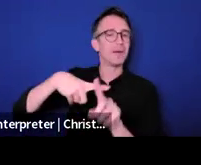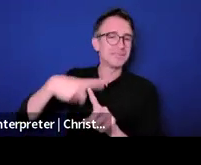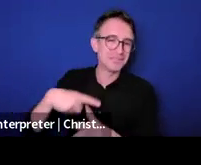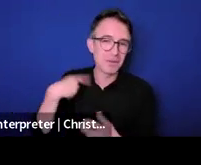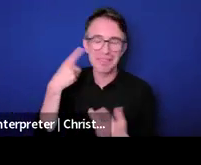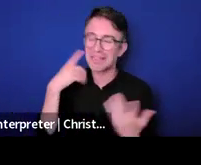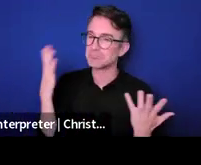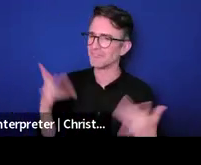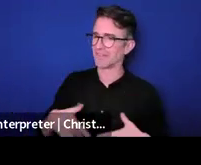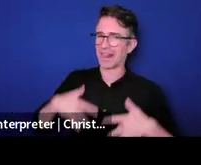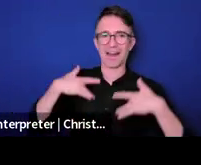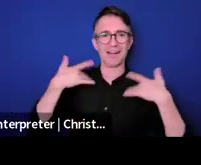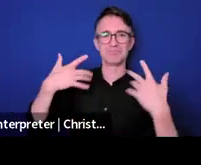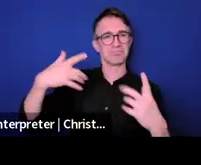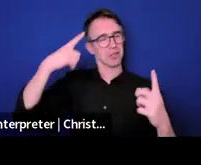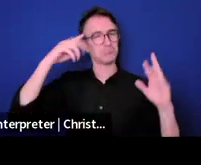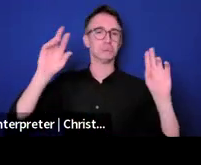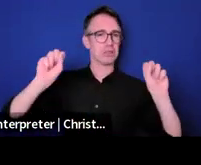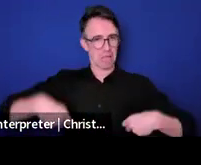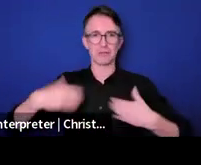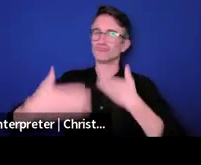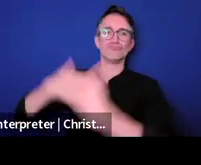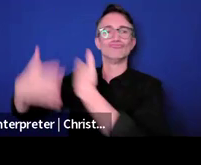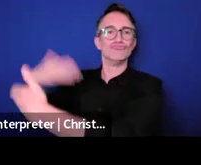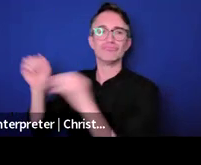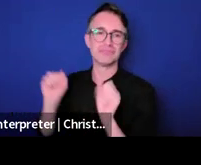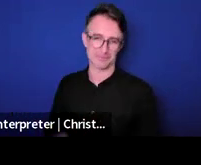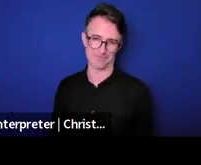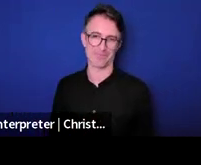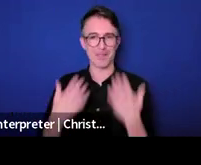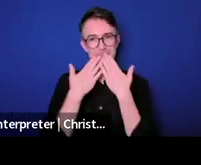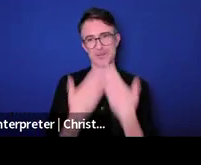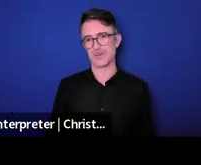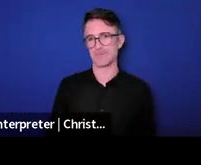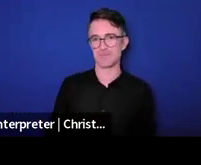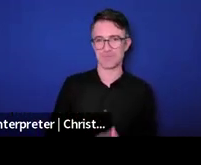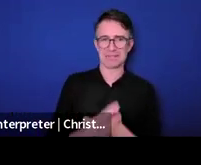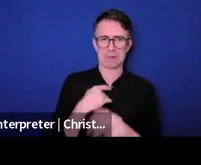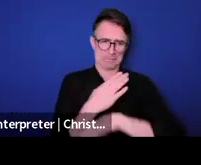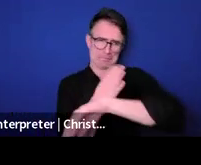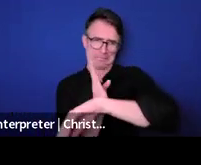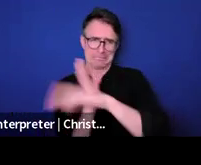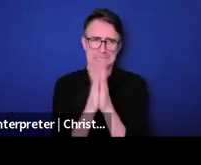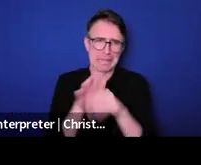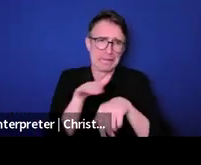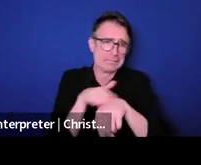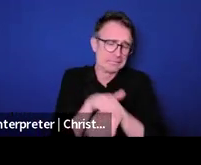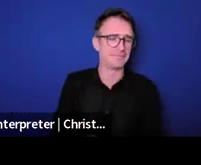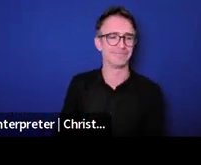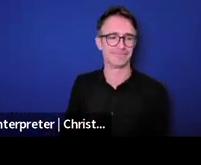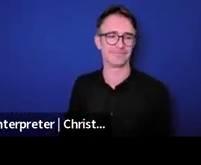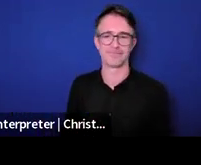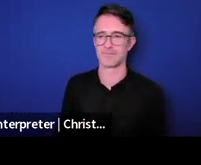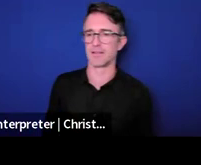as years pass. Thank you very much, and sorry for taking more time if I did. Thank you very much, Amenui,